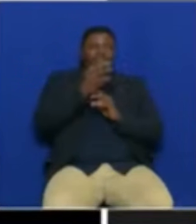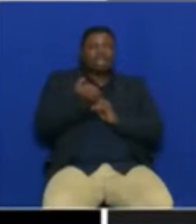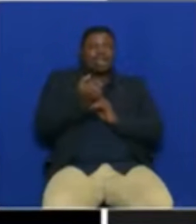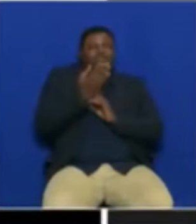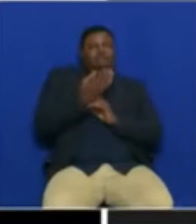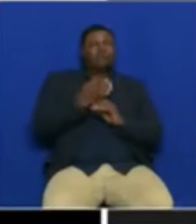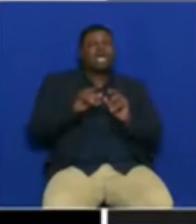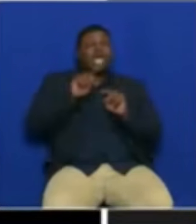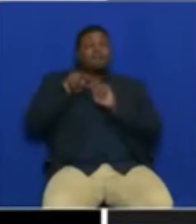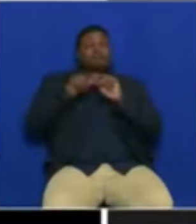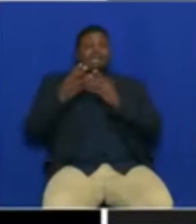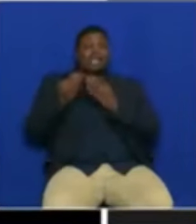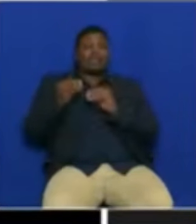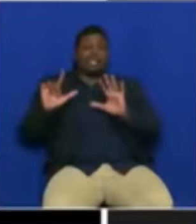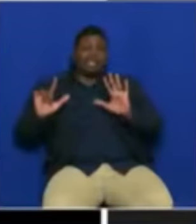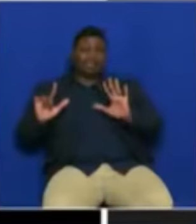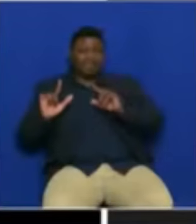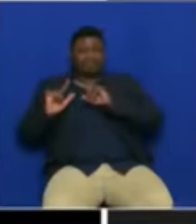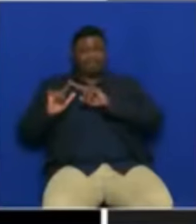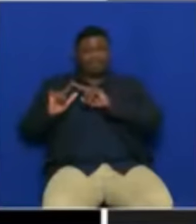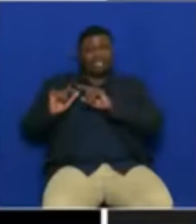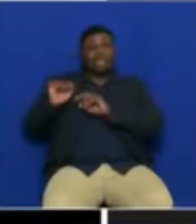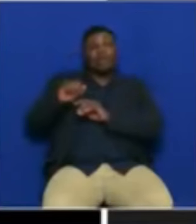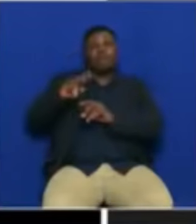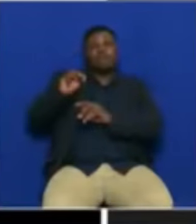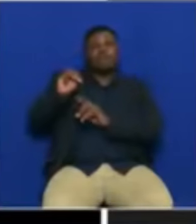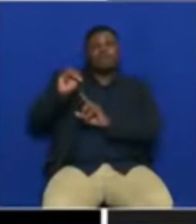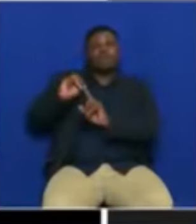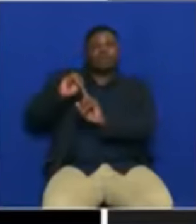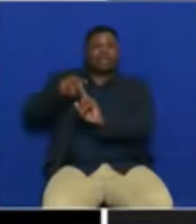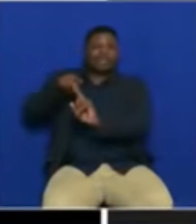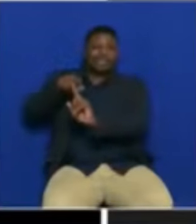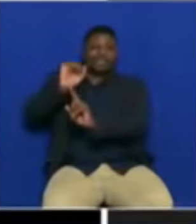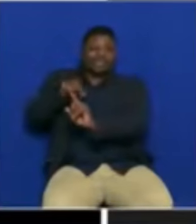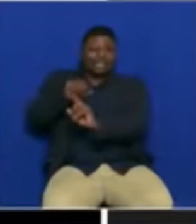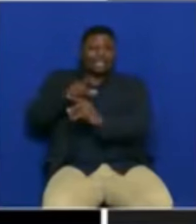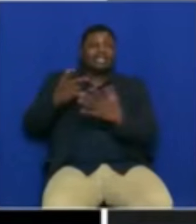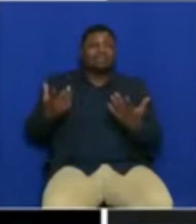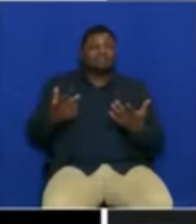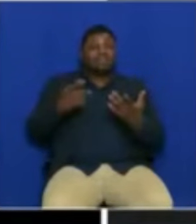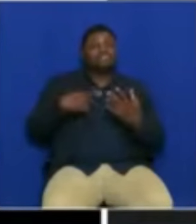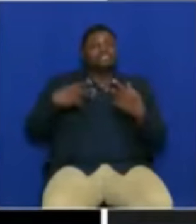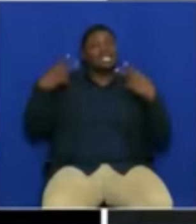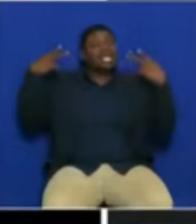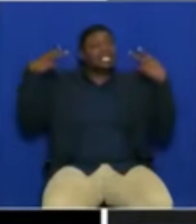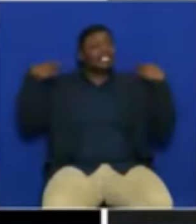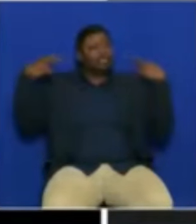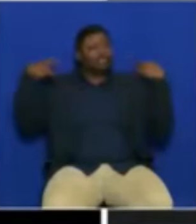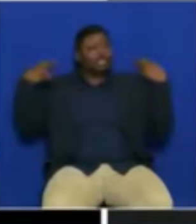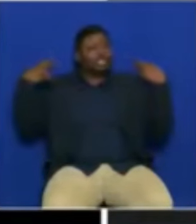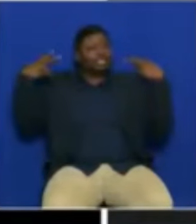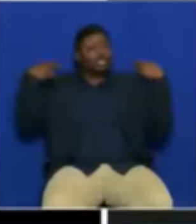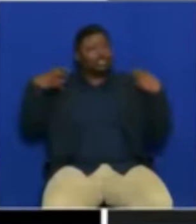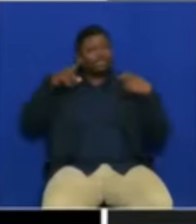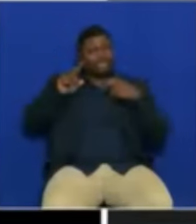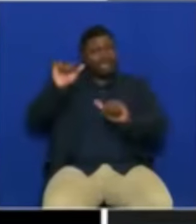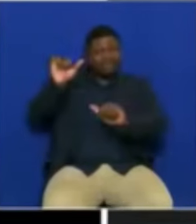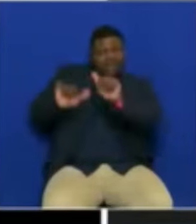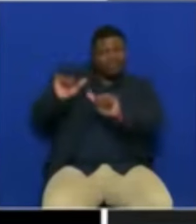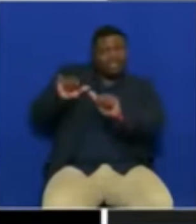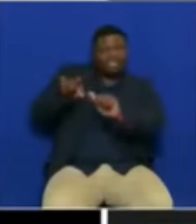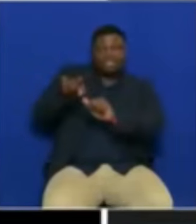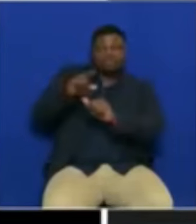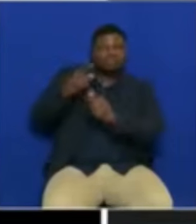Mukwele, resulting in her getting a security clearance she was not qualified to get.